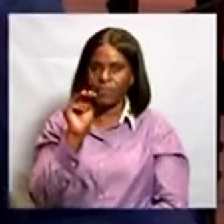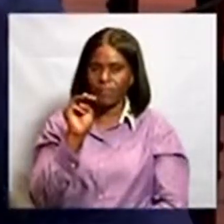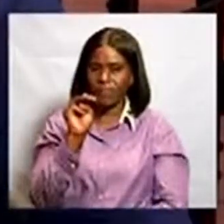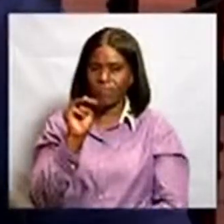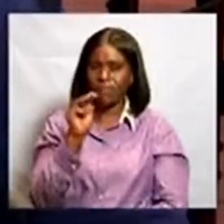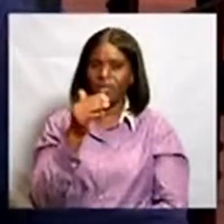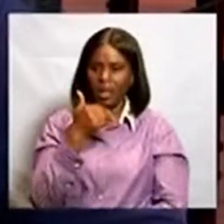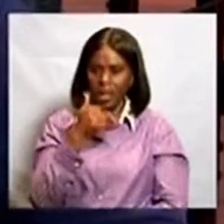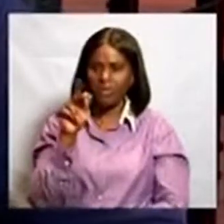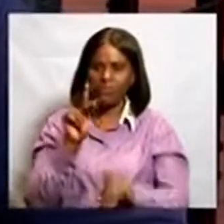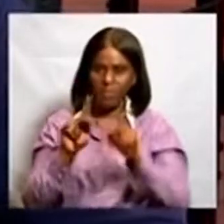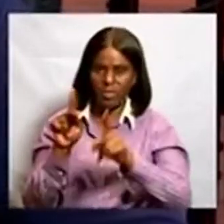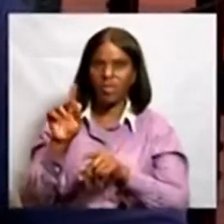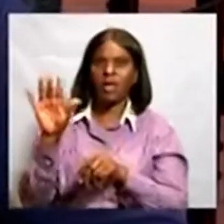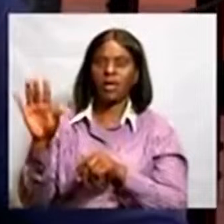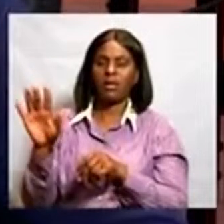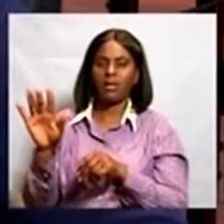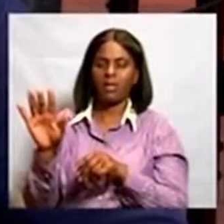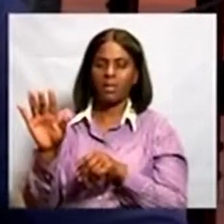There are people there